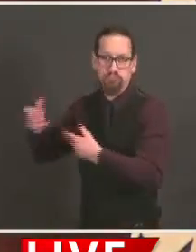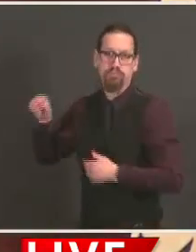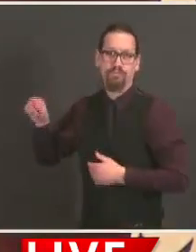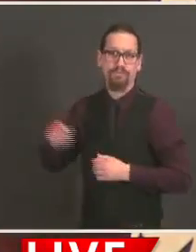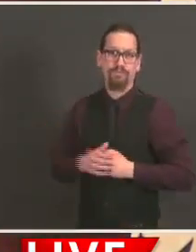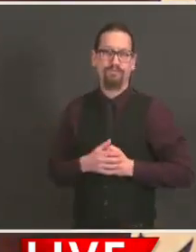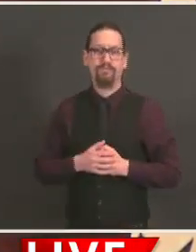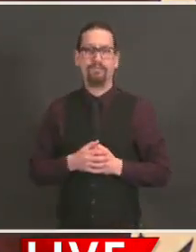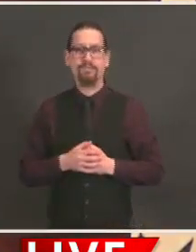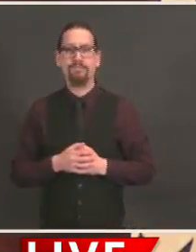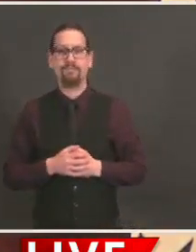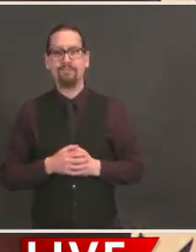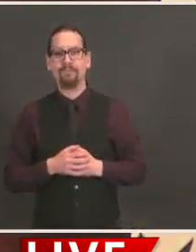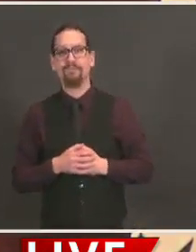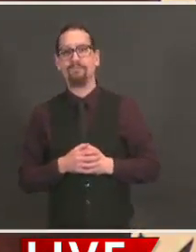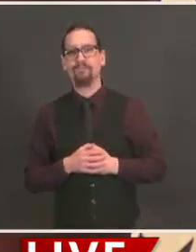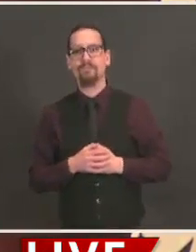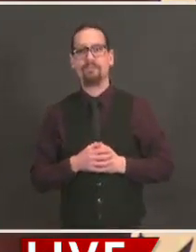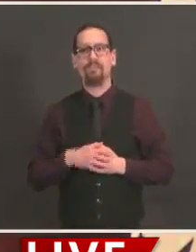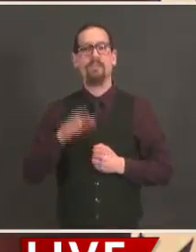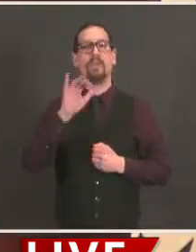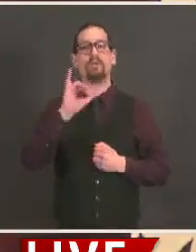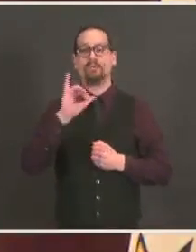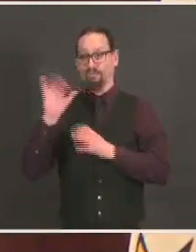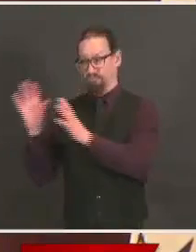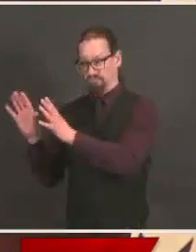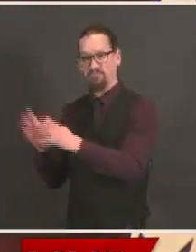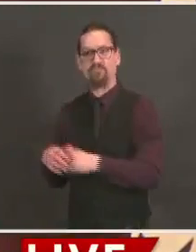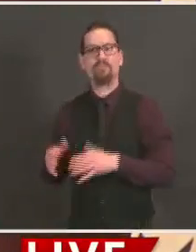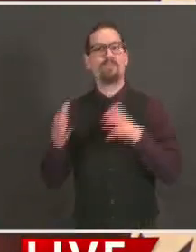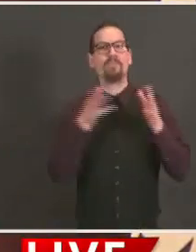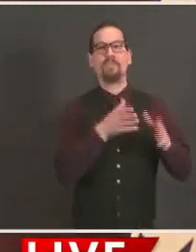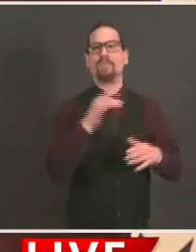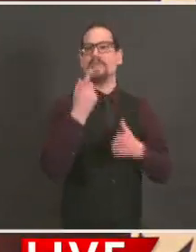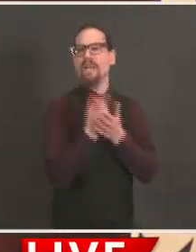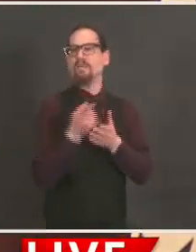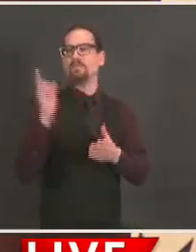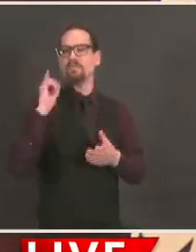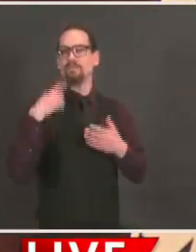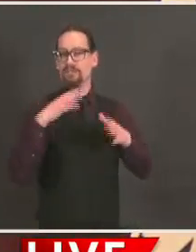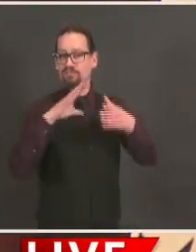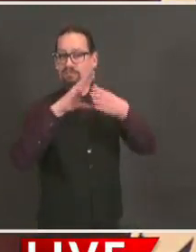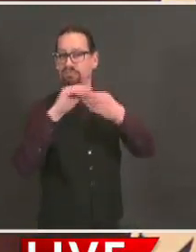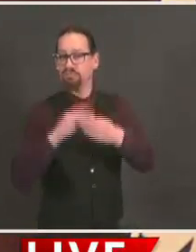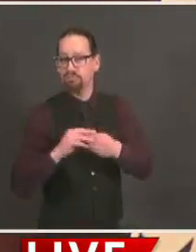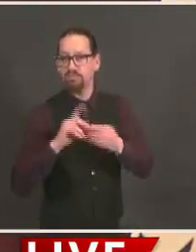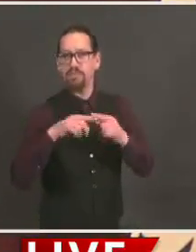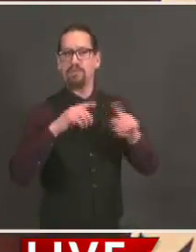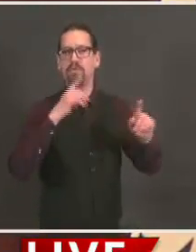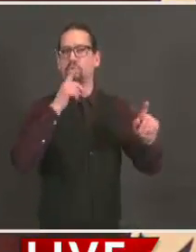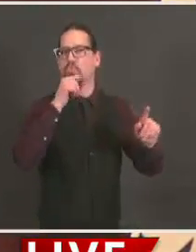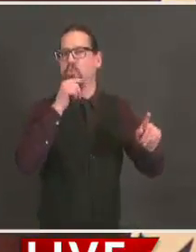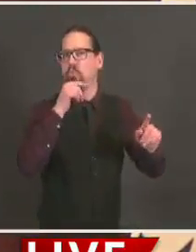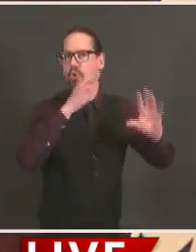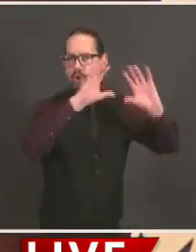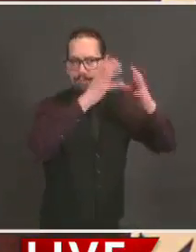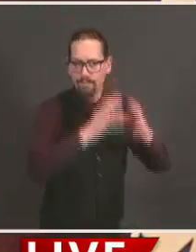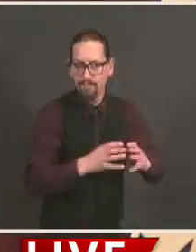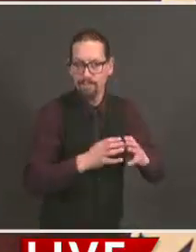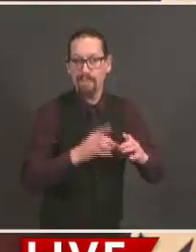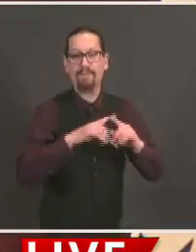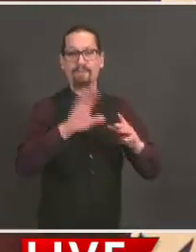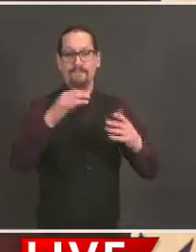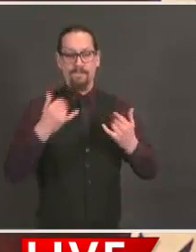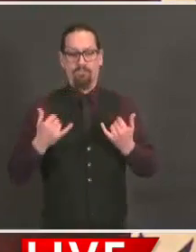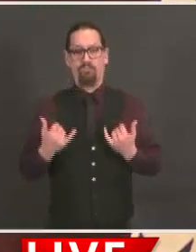We talked about the who last week. Today, I would like to talk about the where, the when,